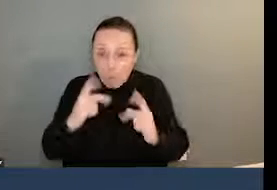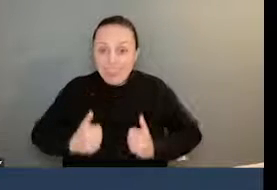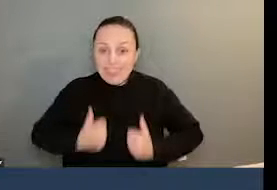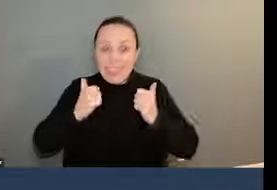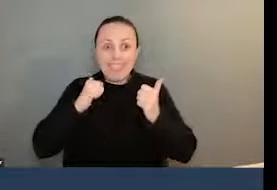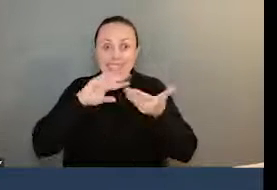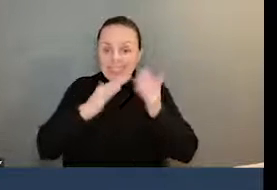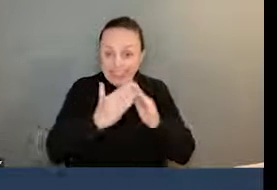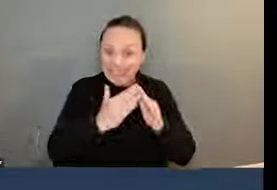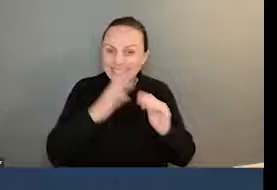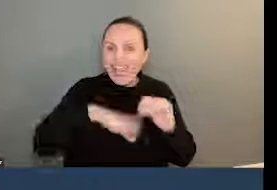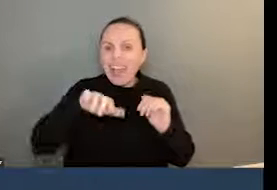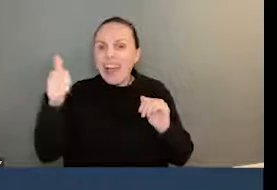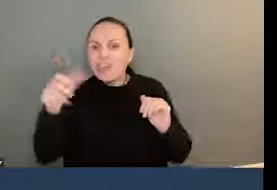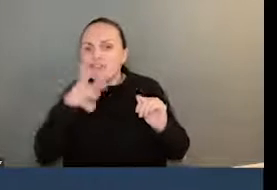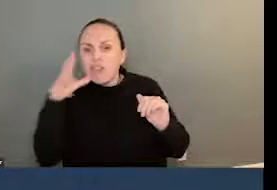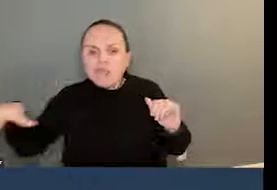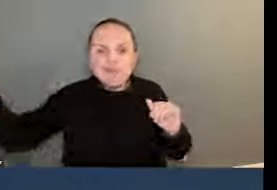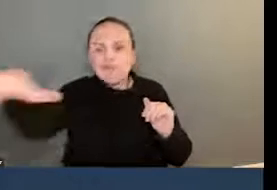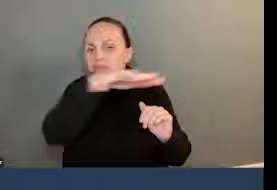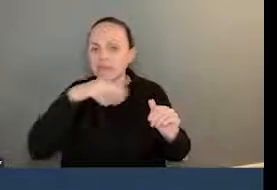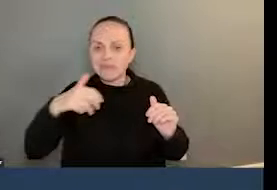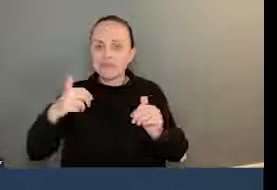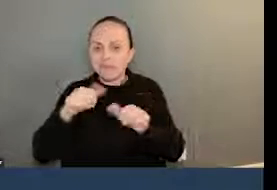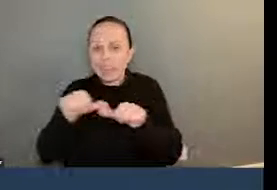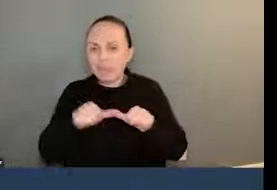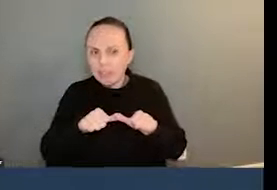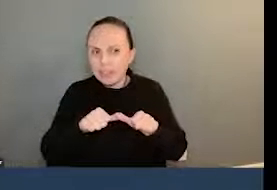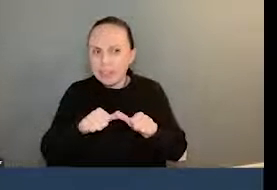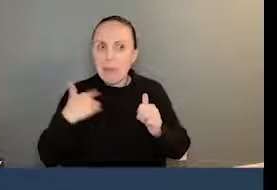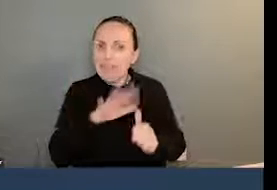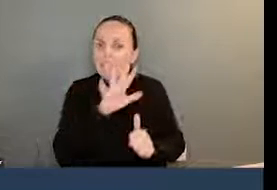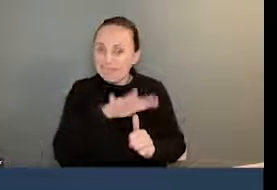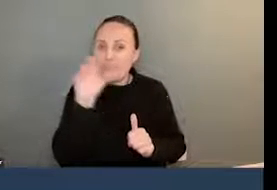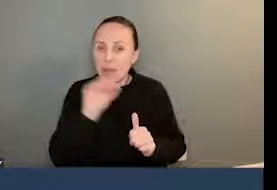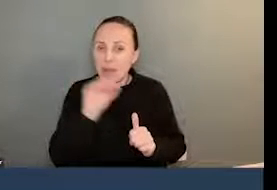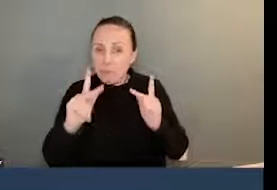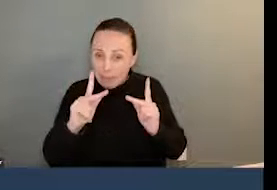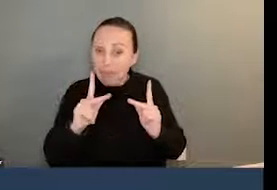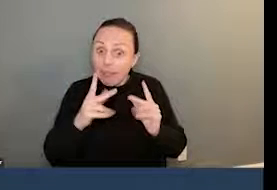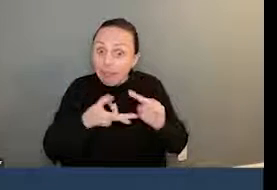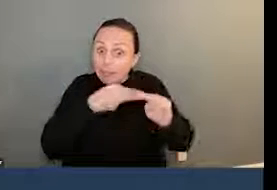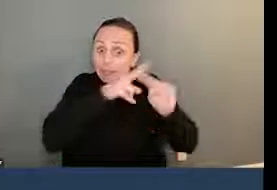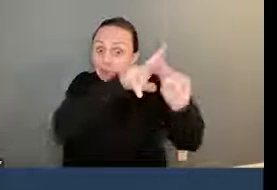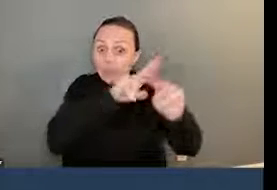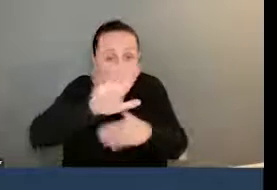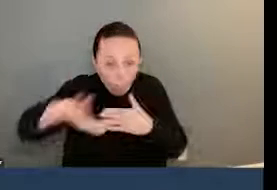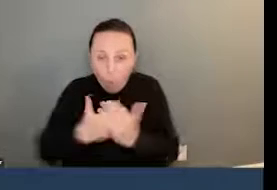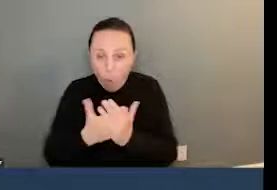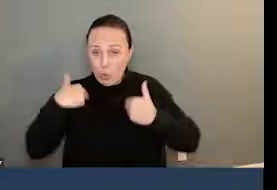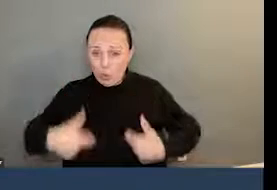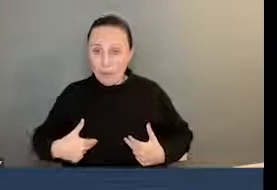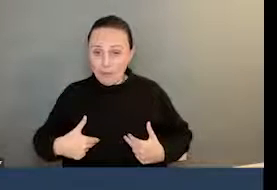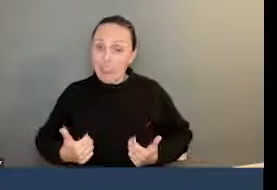than anywhere else in any other human-dominated ecosystem. 55% and counting of the entire human